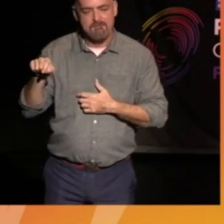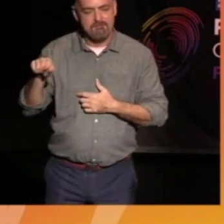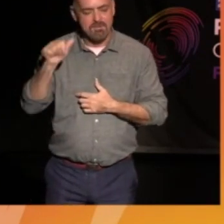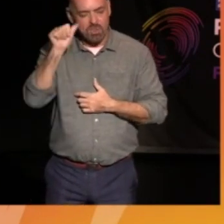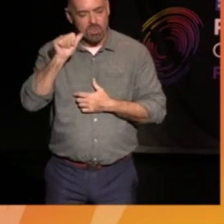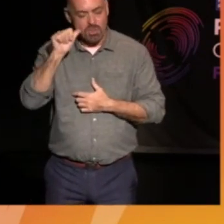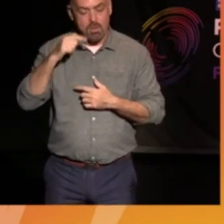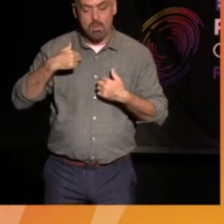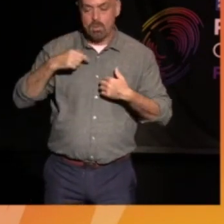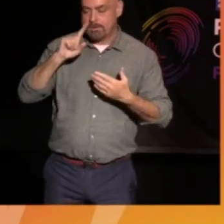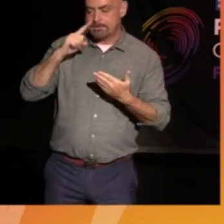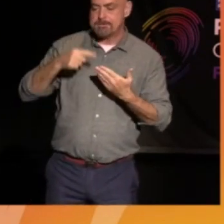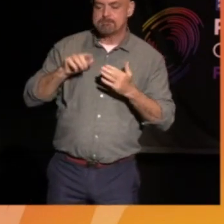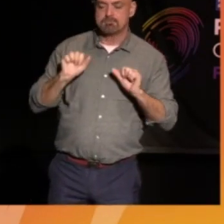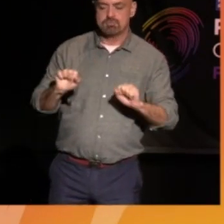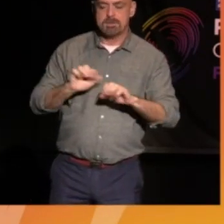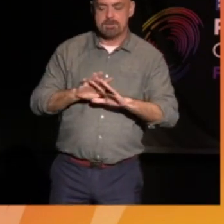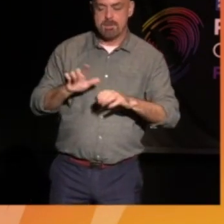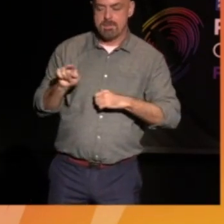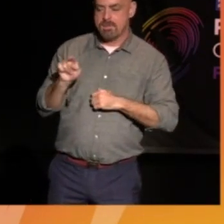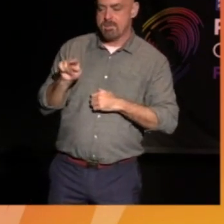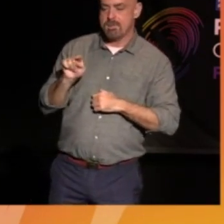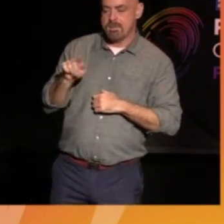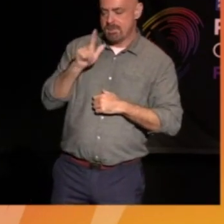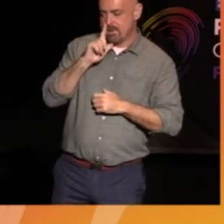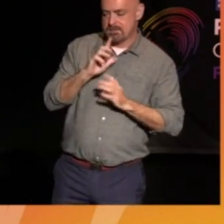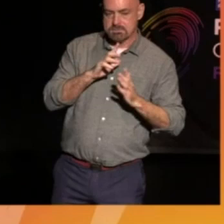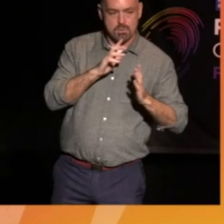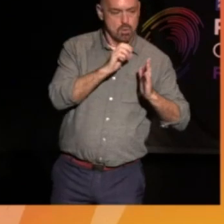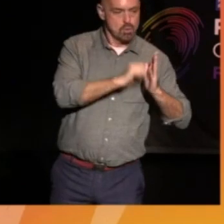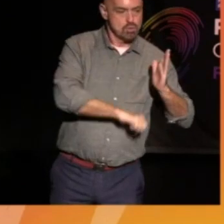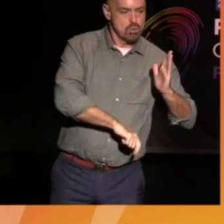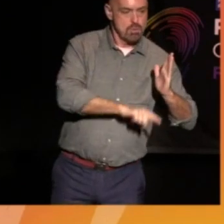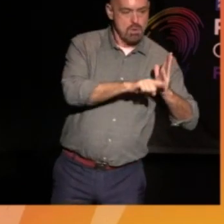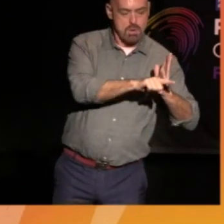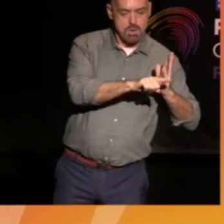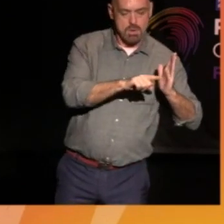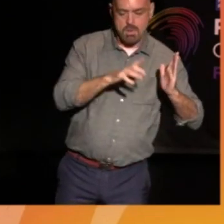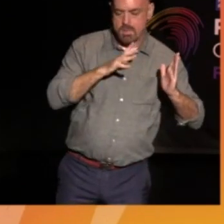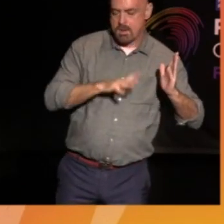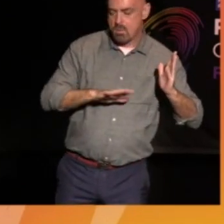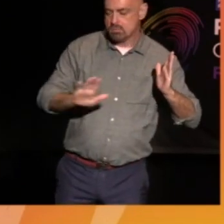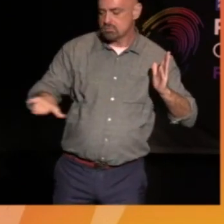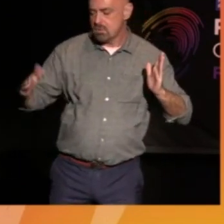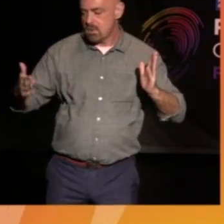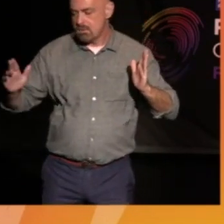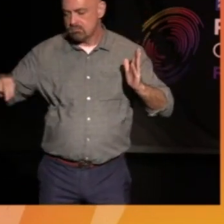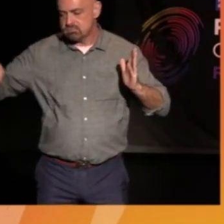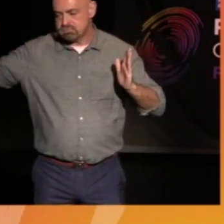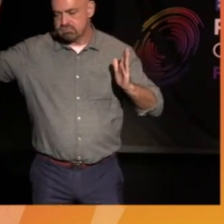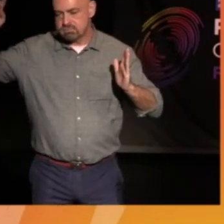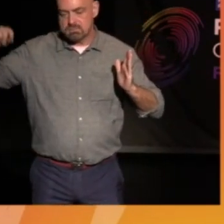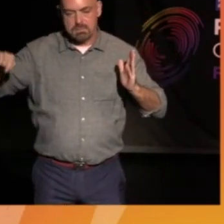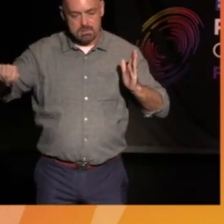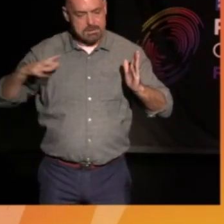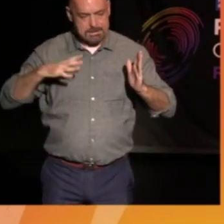we decided that let us approach consumers, and consumers should demand for a child labor-free